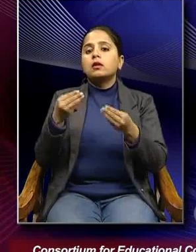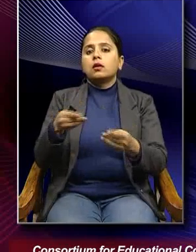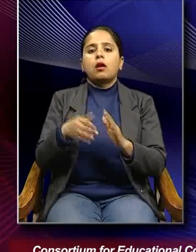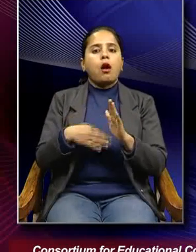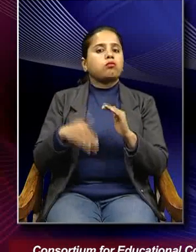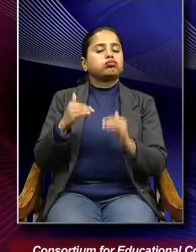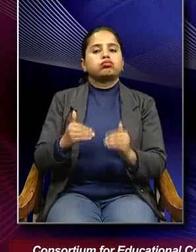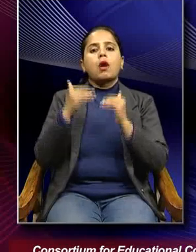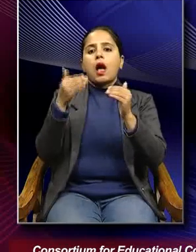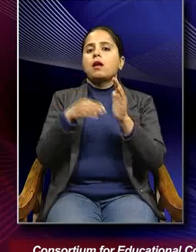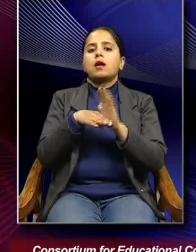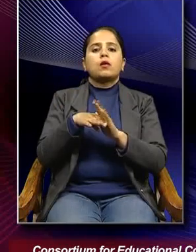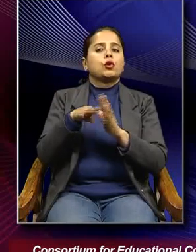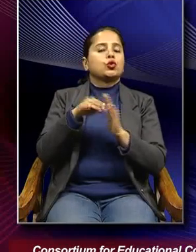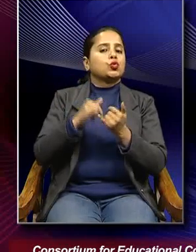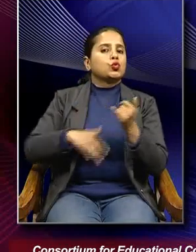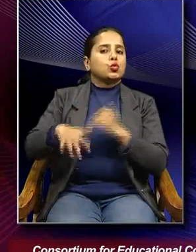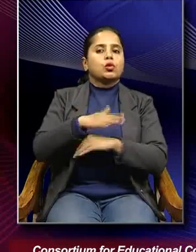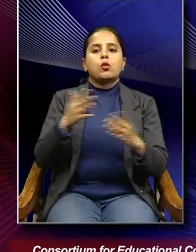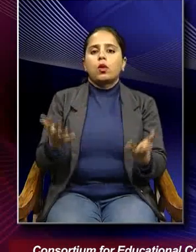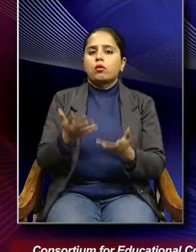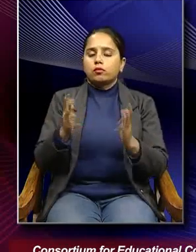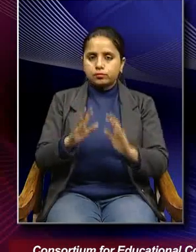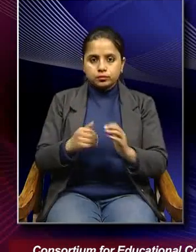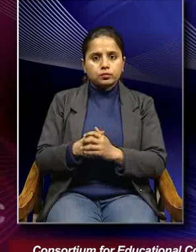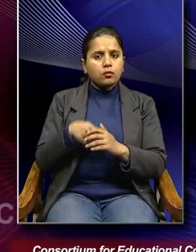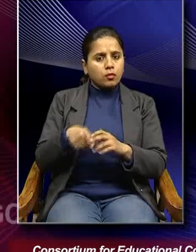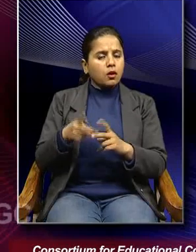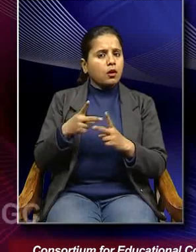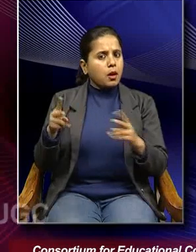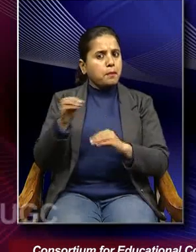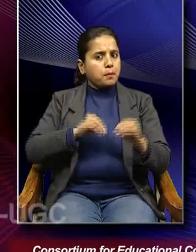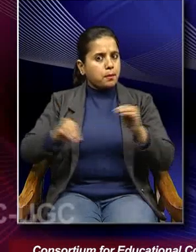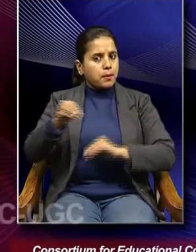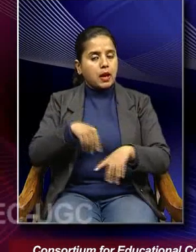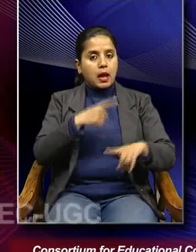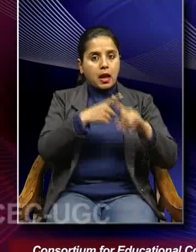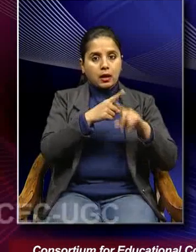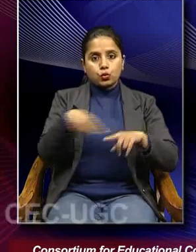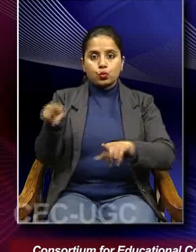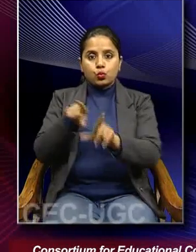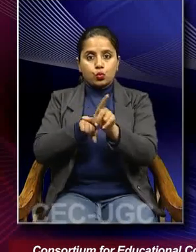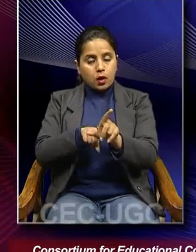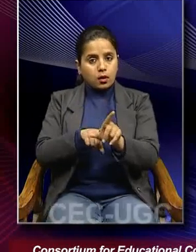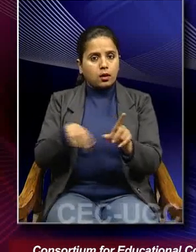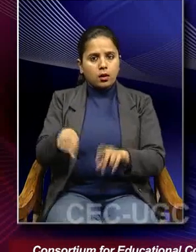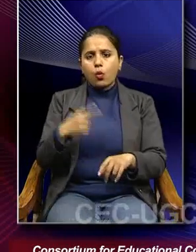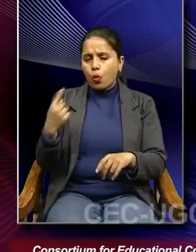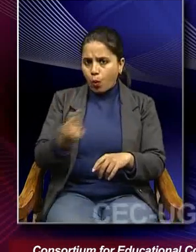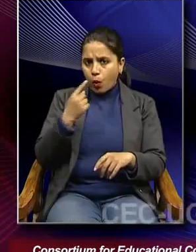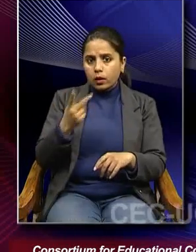higher level of social welfare. So this movement from X to Y will be considered not